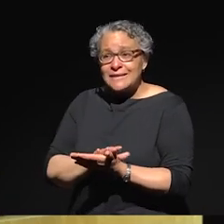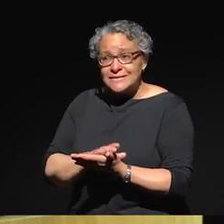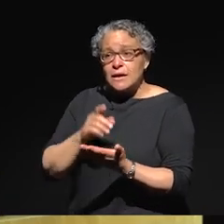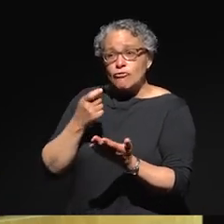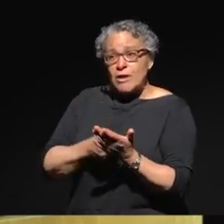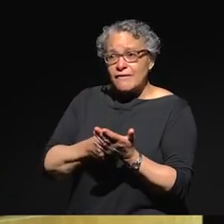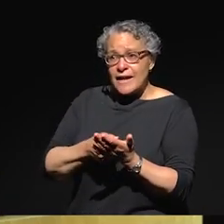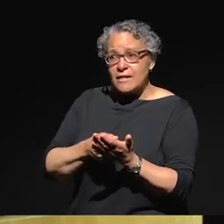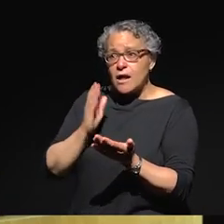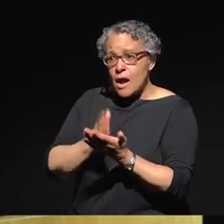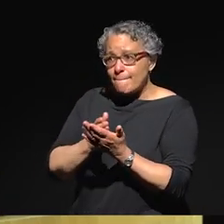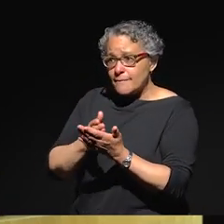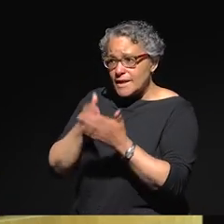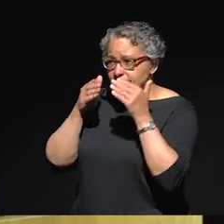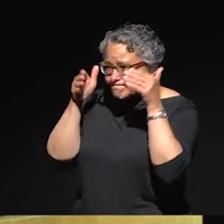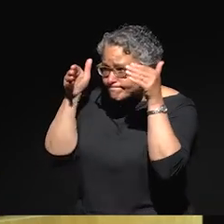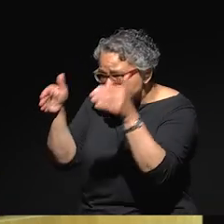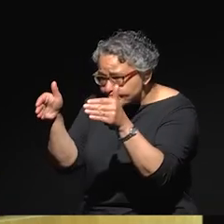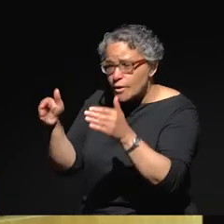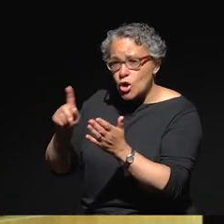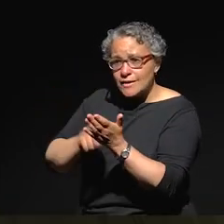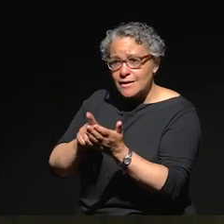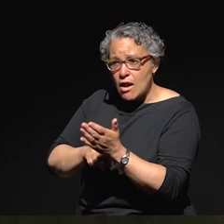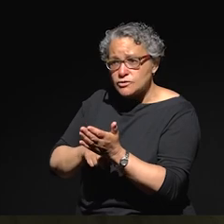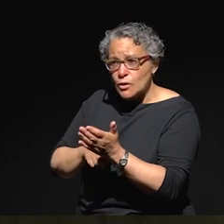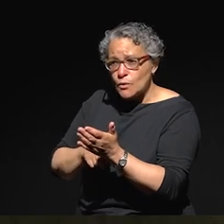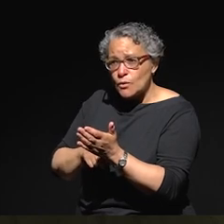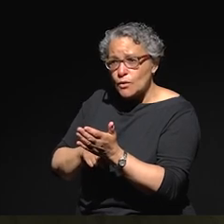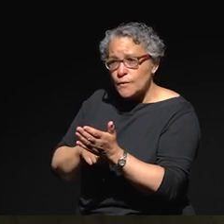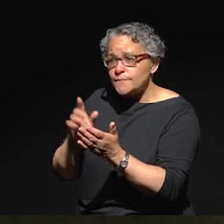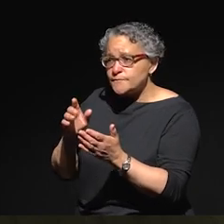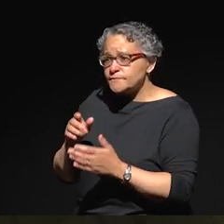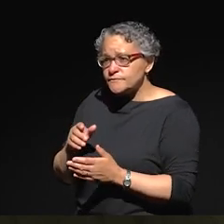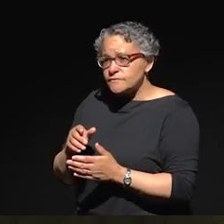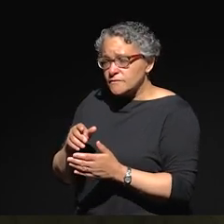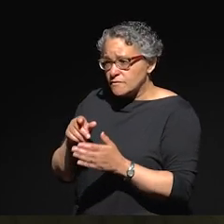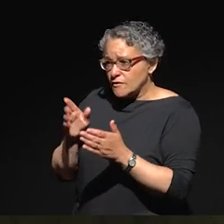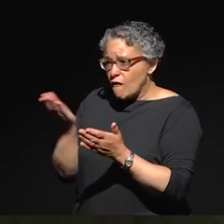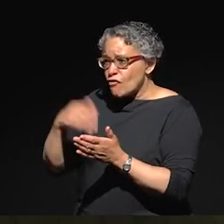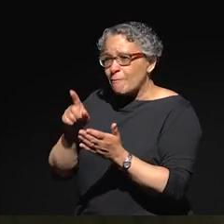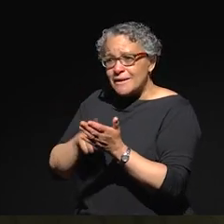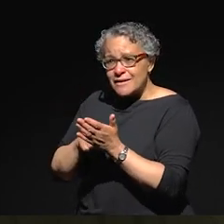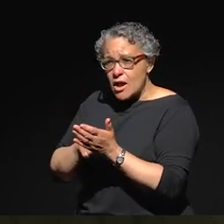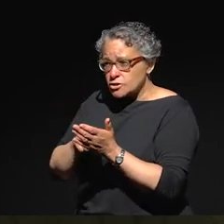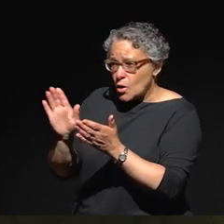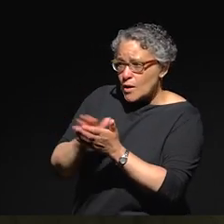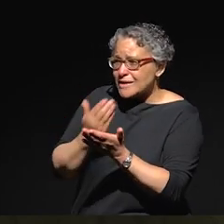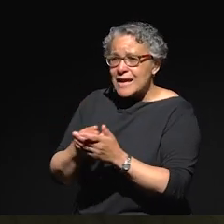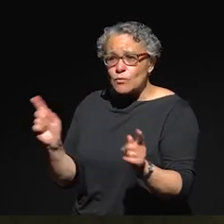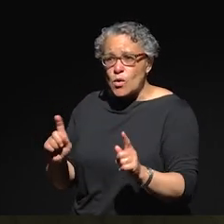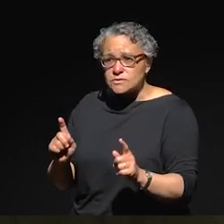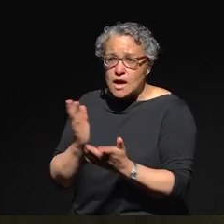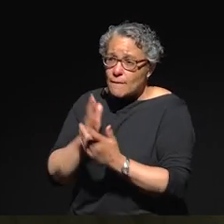and this is the model that he adapts. And what he adapts from Leonardo is quite fundamental.